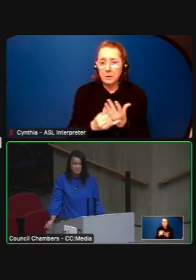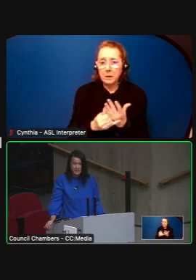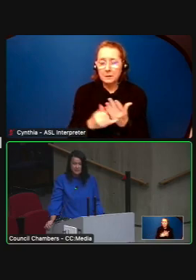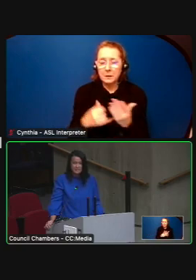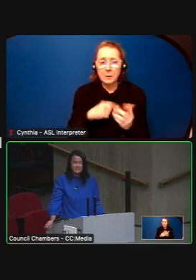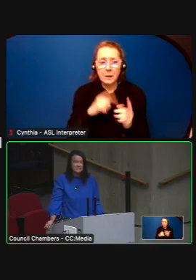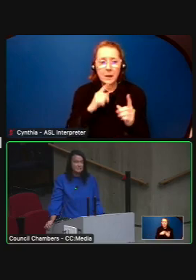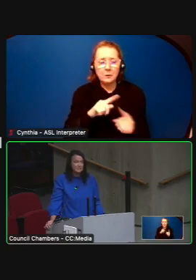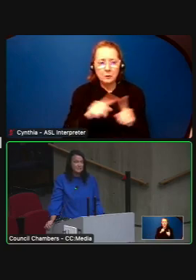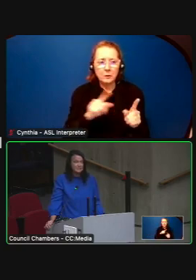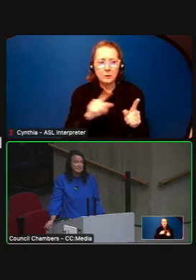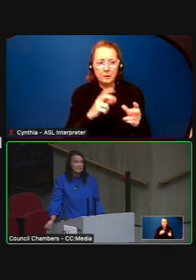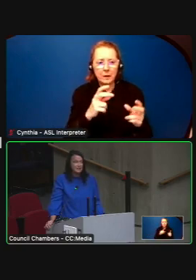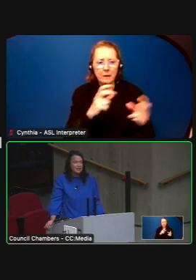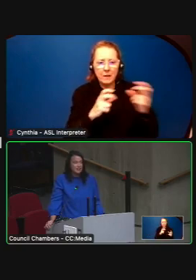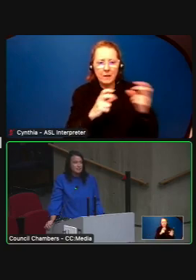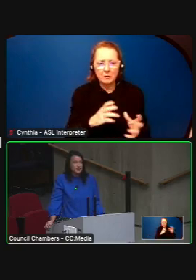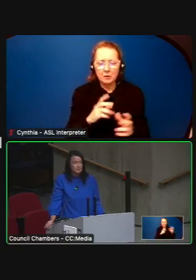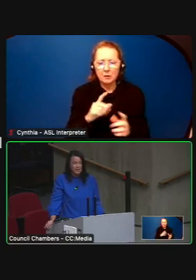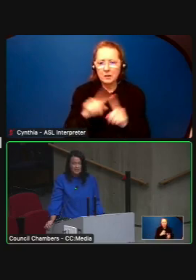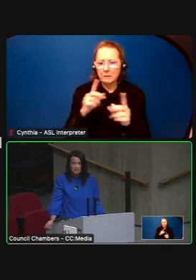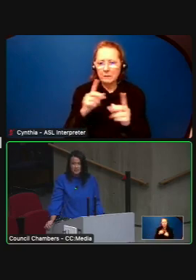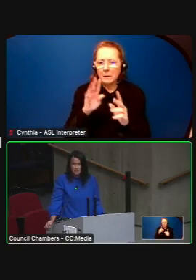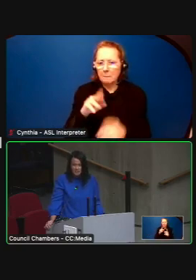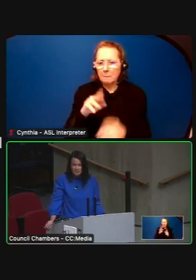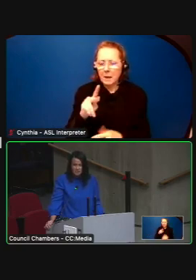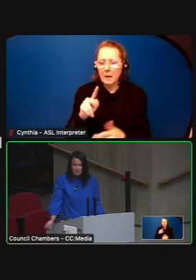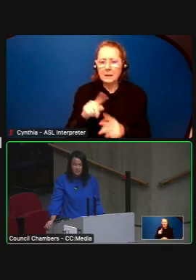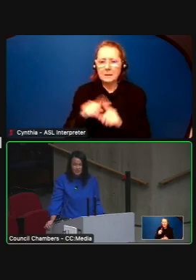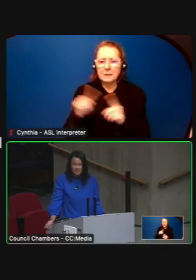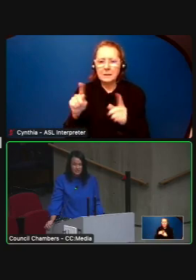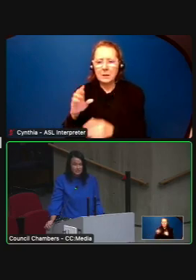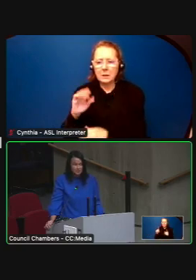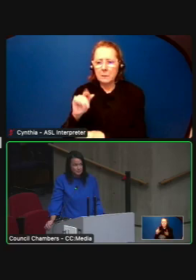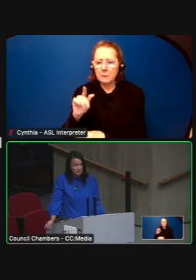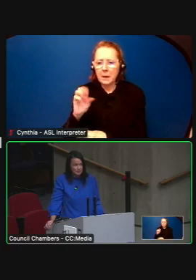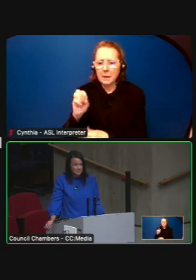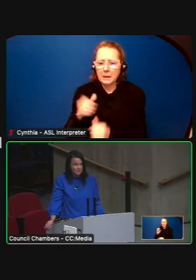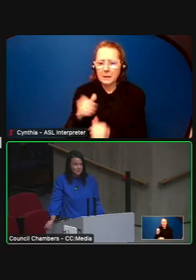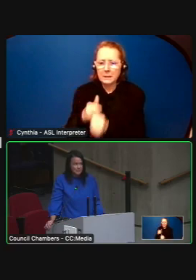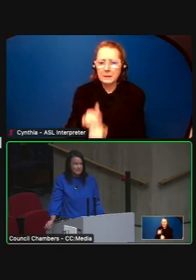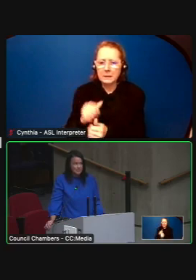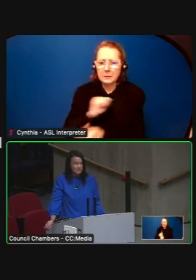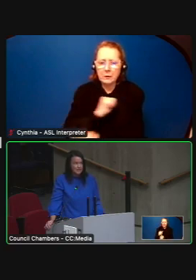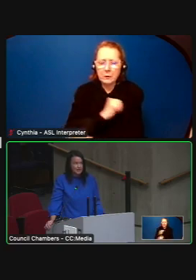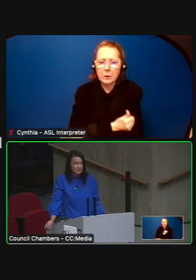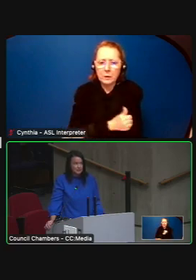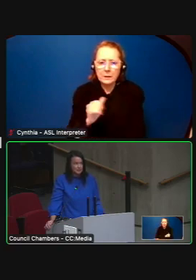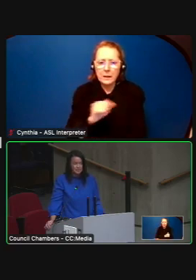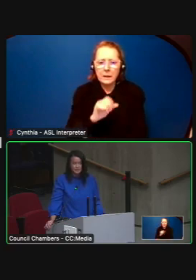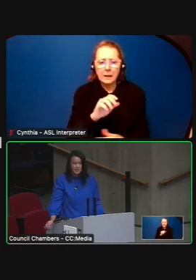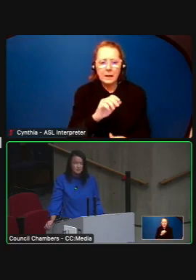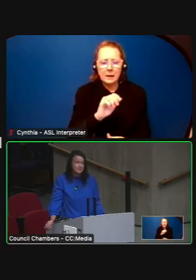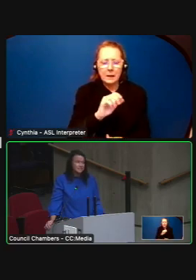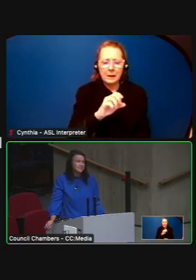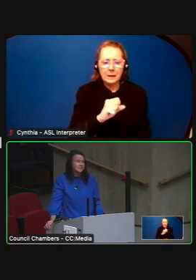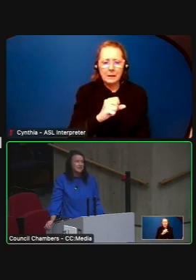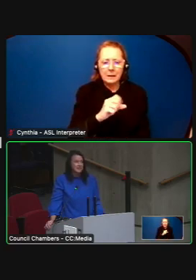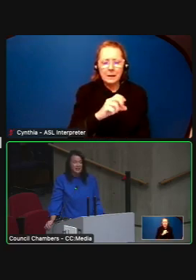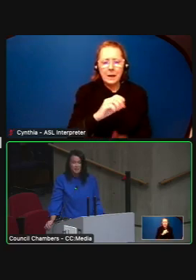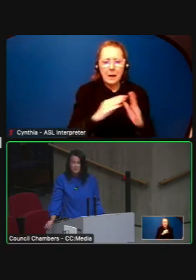different banks, different compliance authorities such as Oregon Housing and Community Services and Housing and Urban